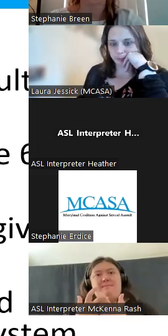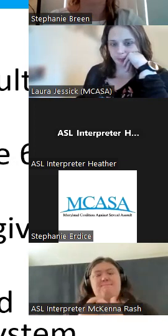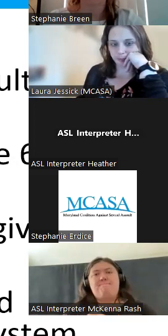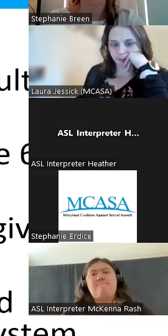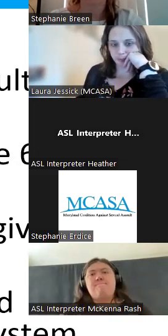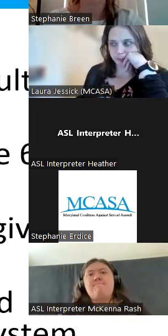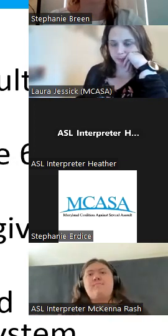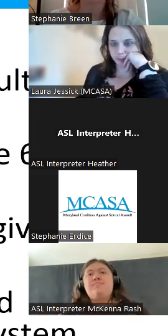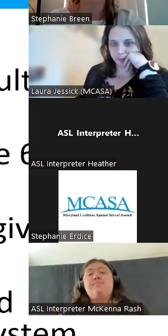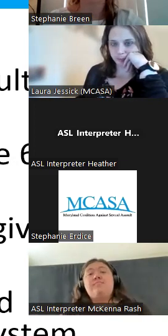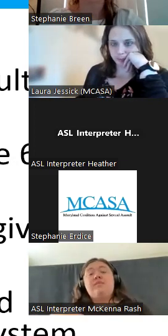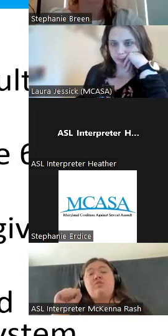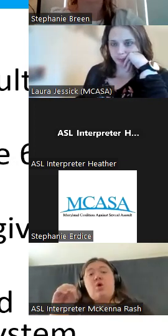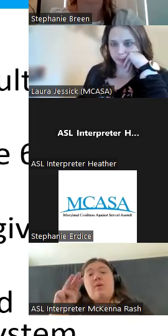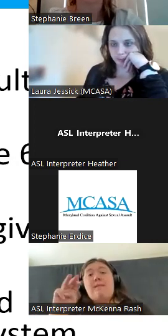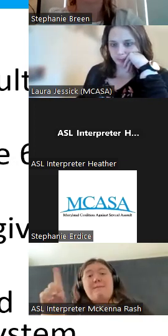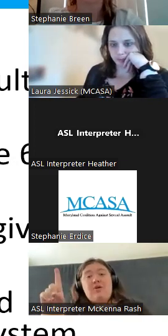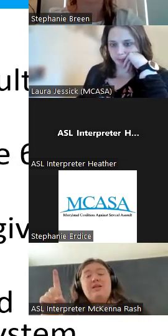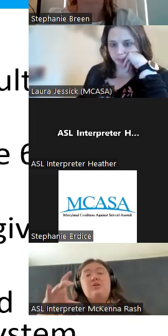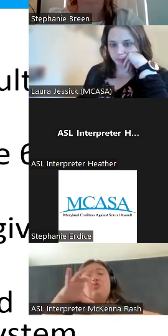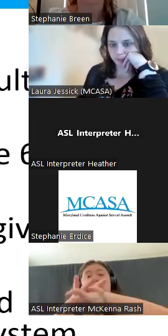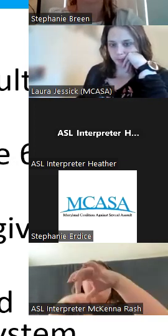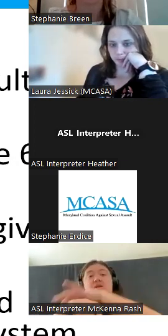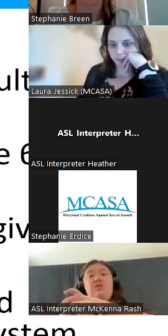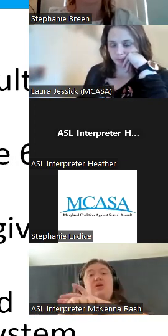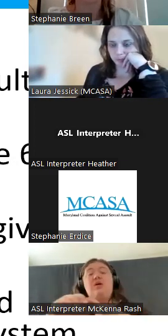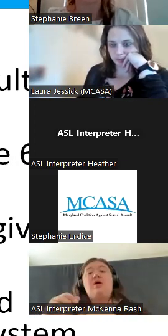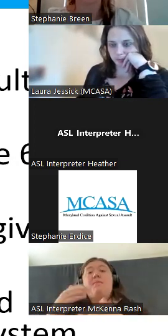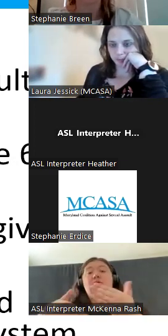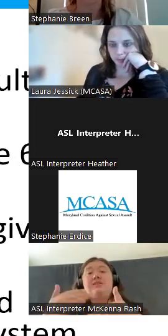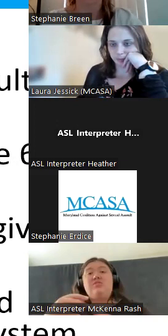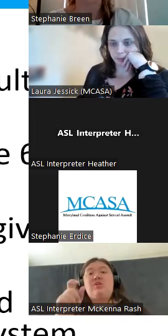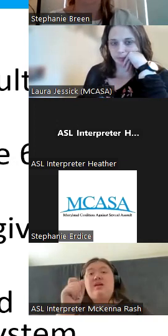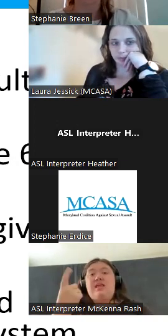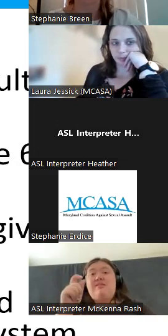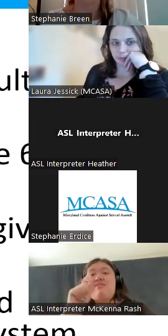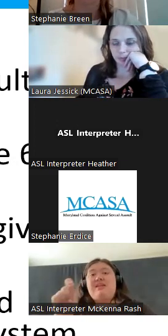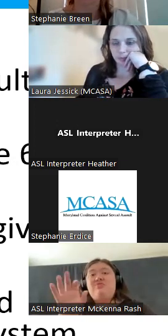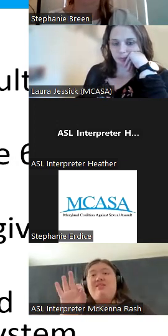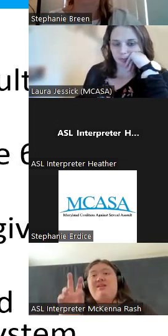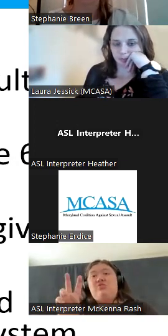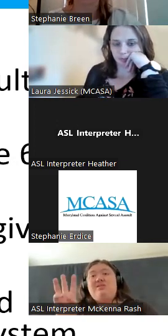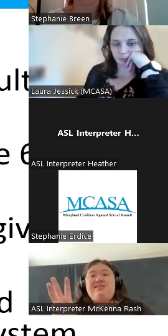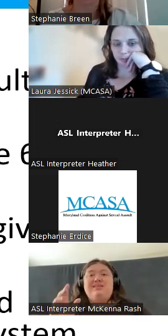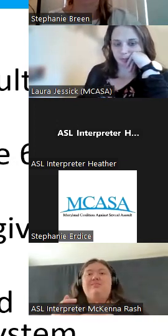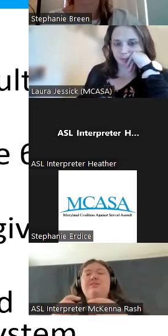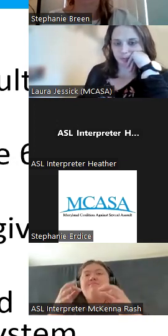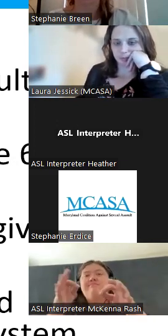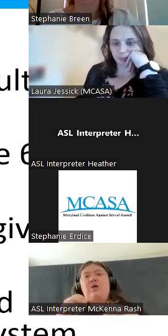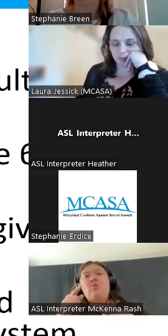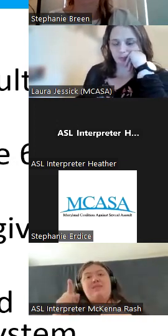So Maryland Criminal Procedure 11-926 outlines what these 4 exemptions